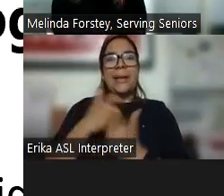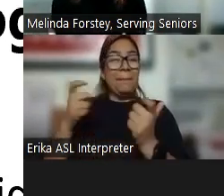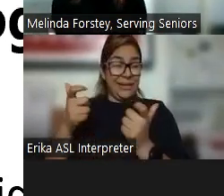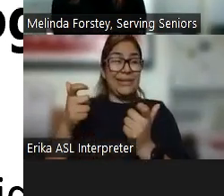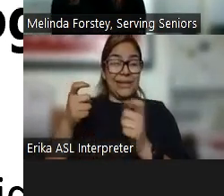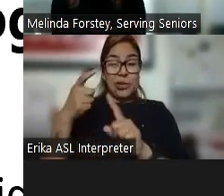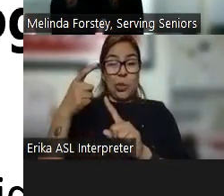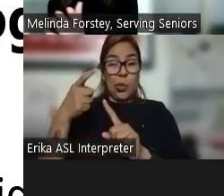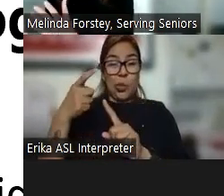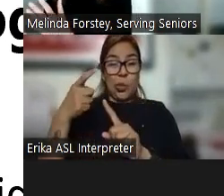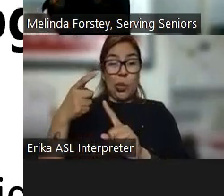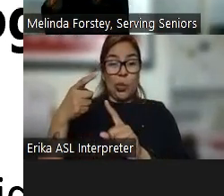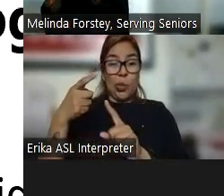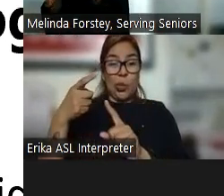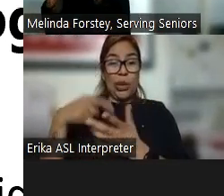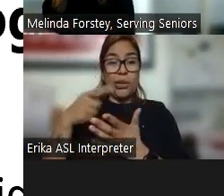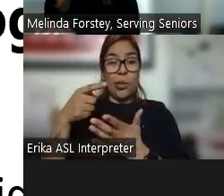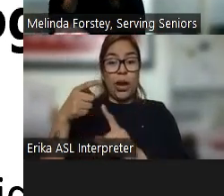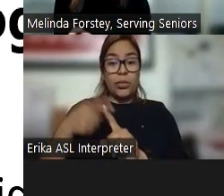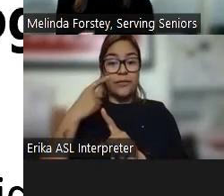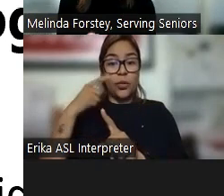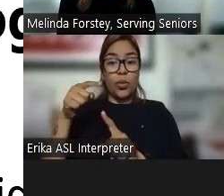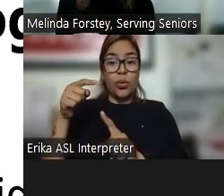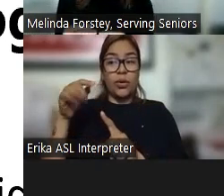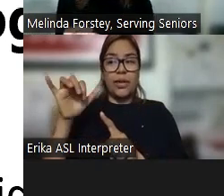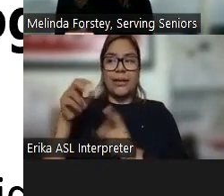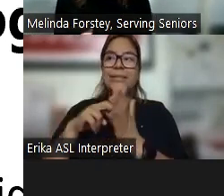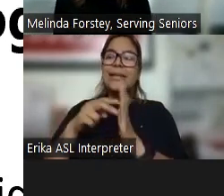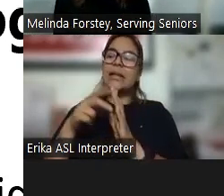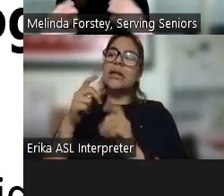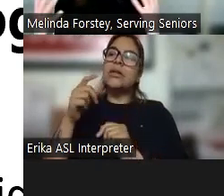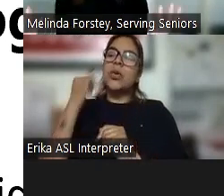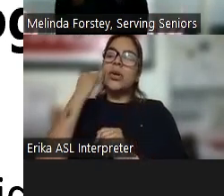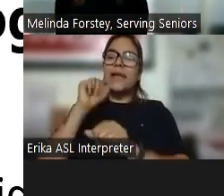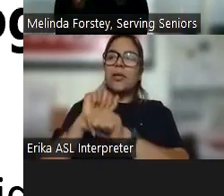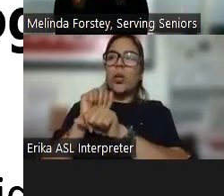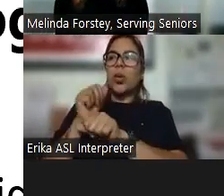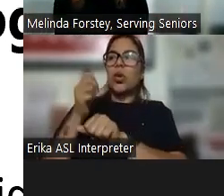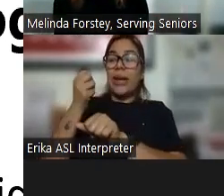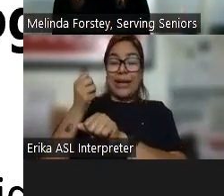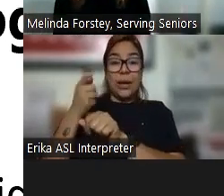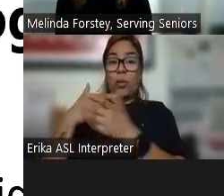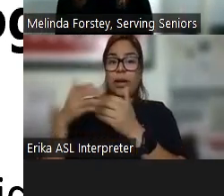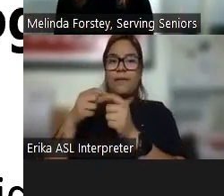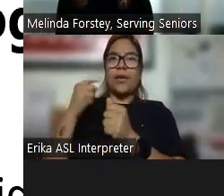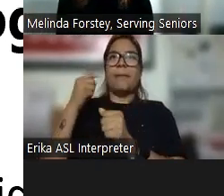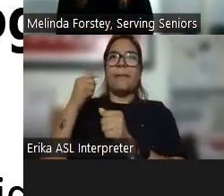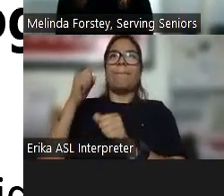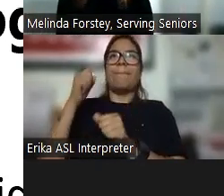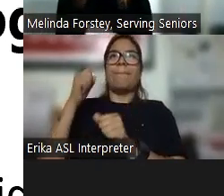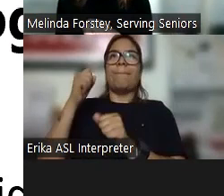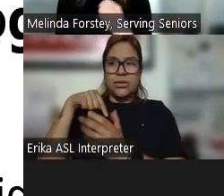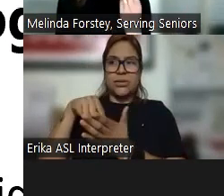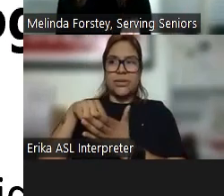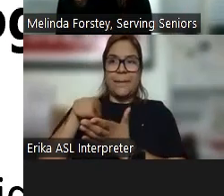or more of their income going towards their rents. Those with the lowest AMI, and that stands for